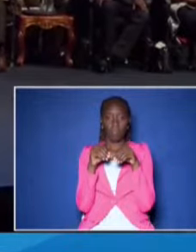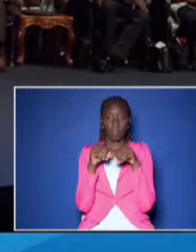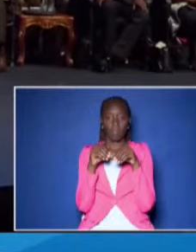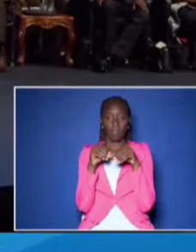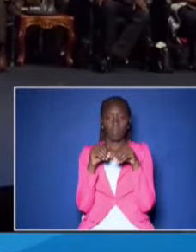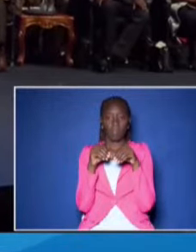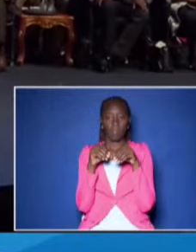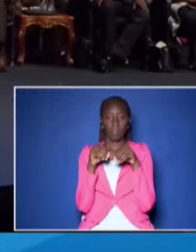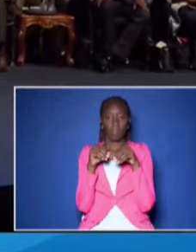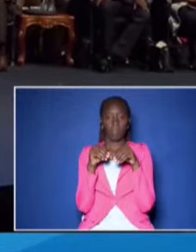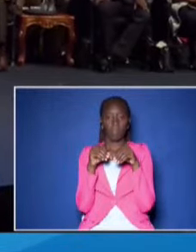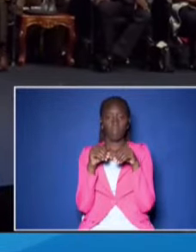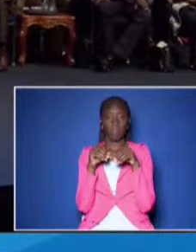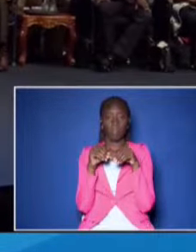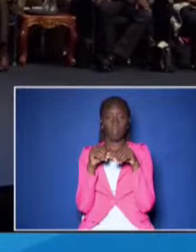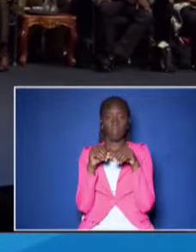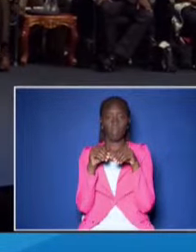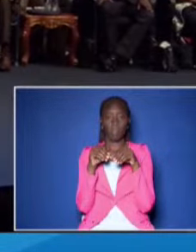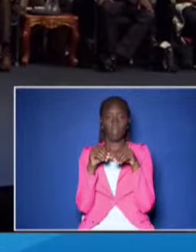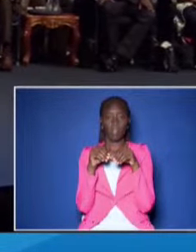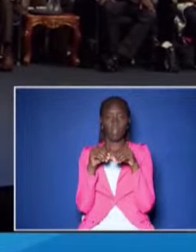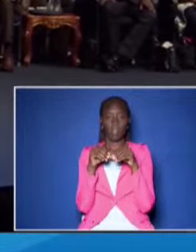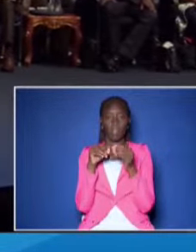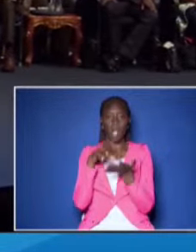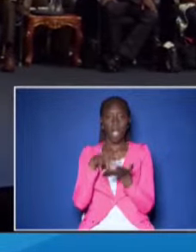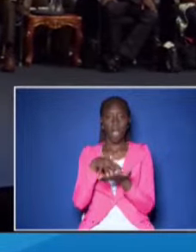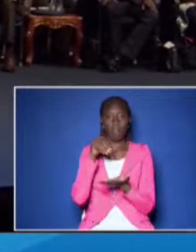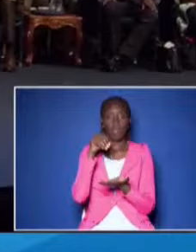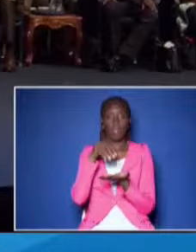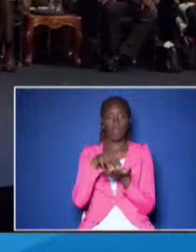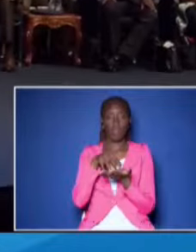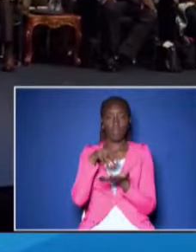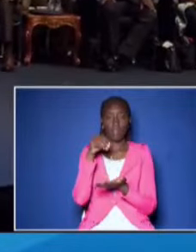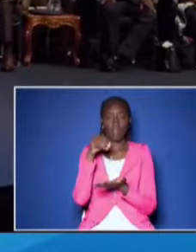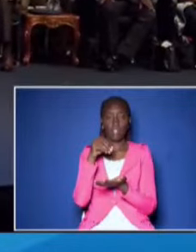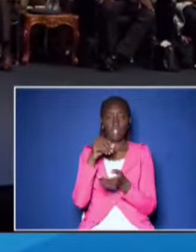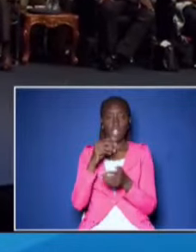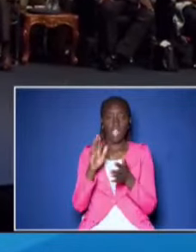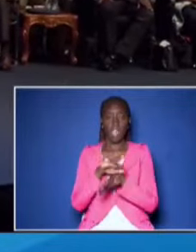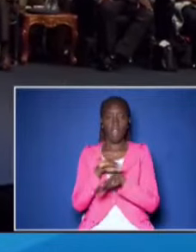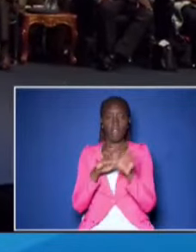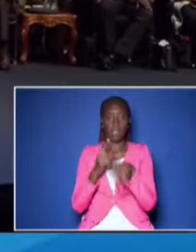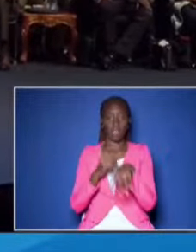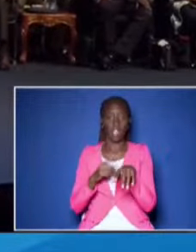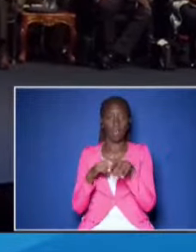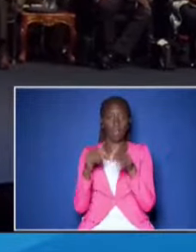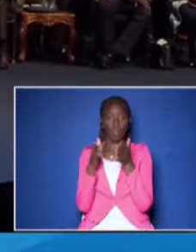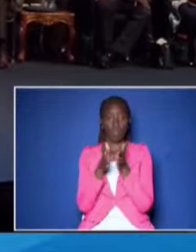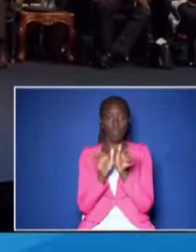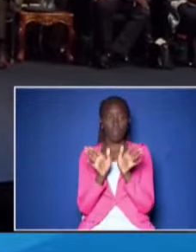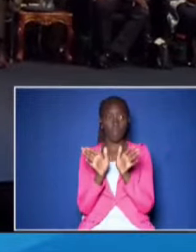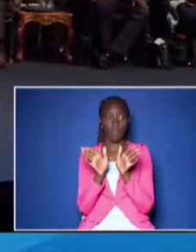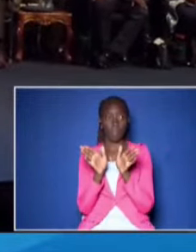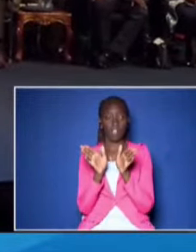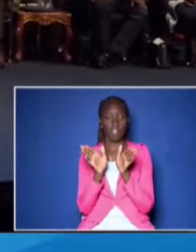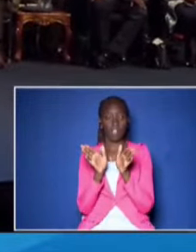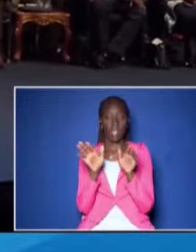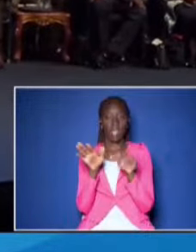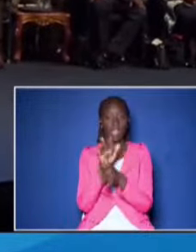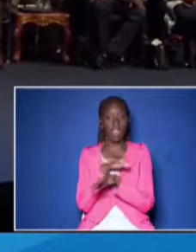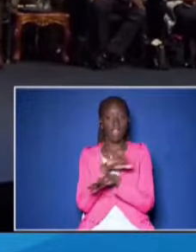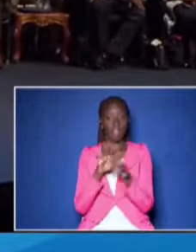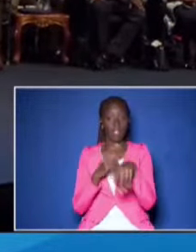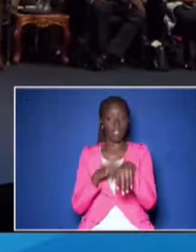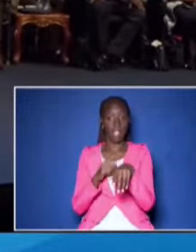absorbs and absorbs every time you open your eyes every time